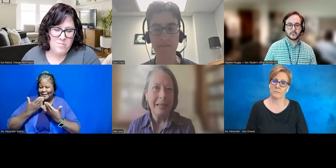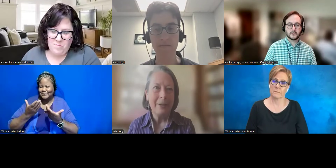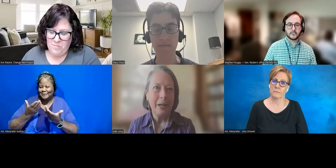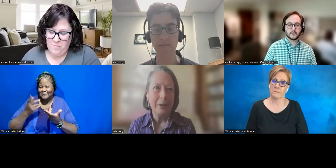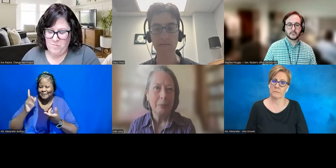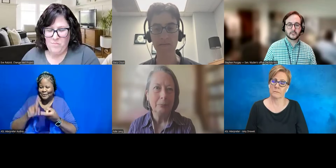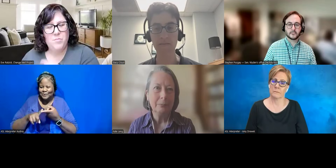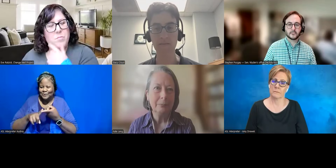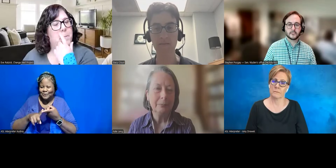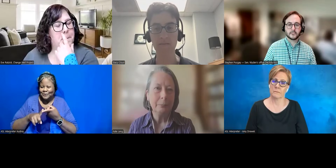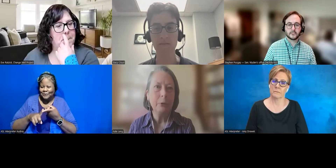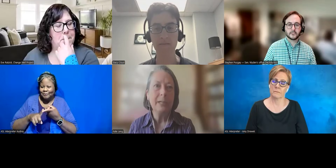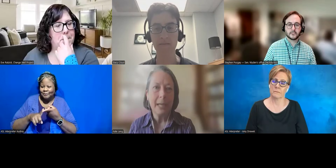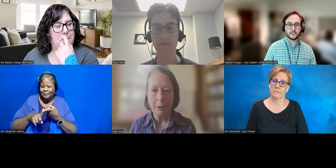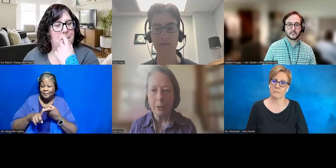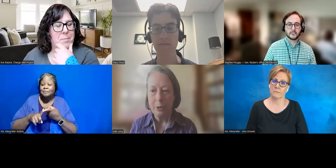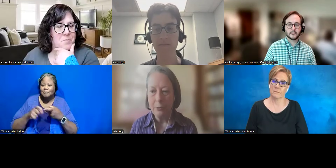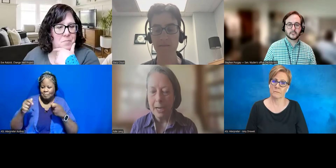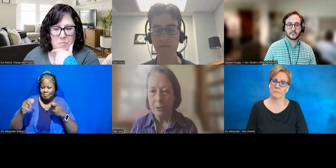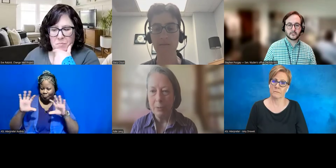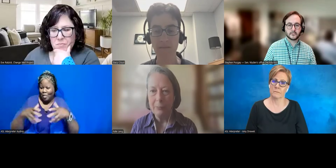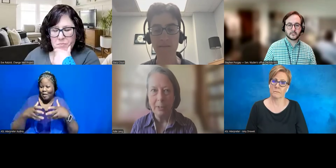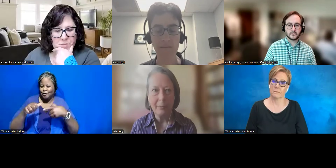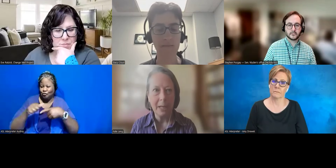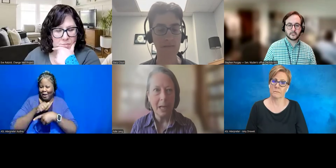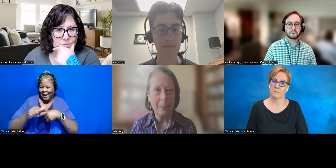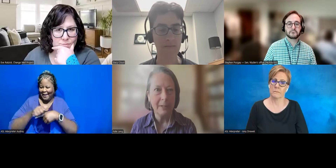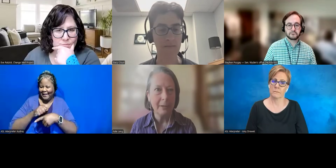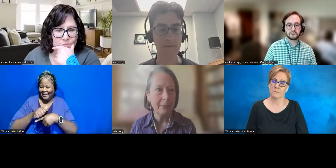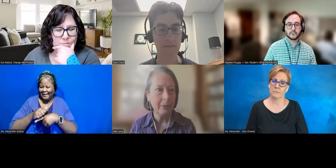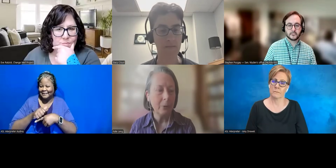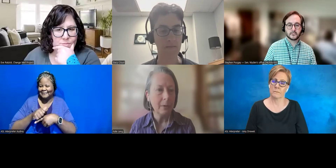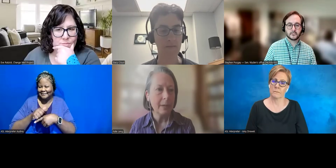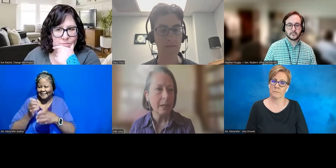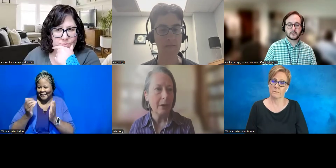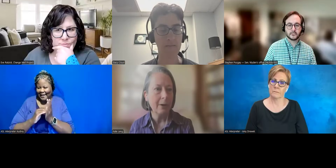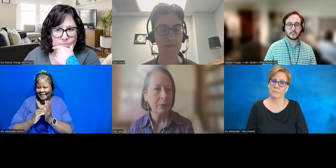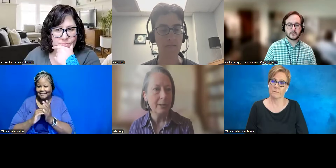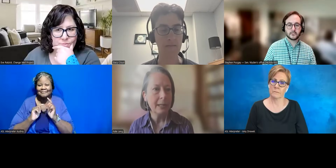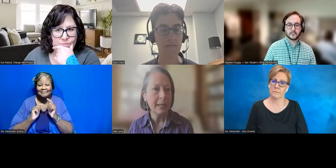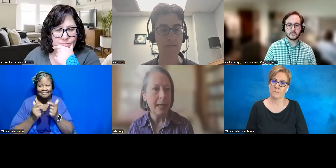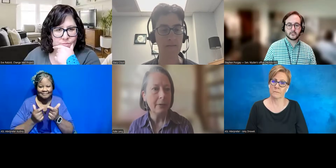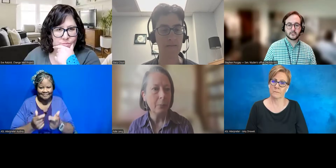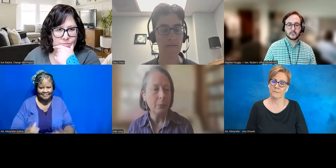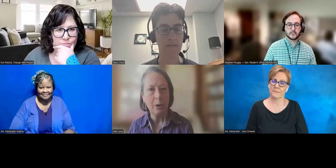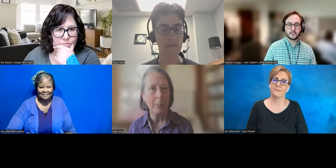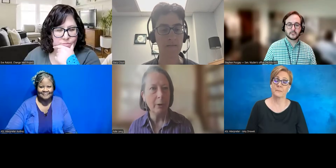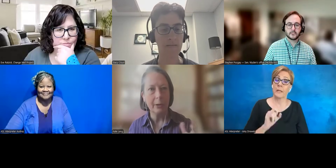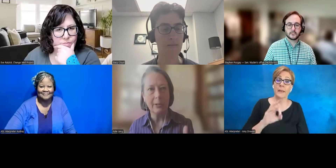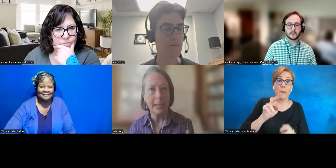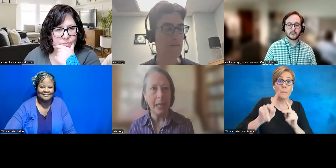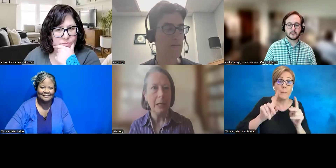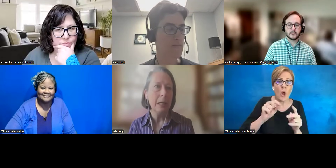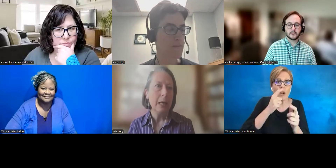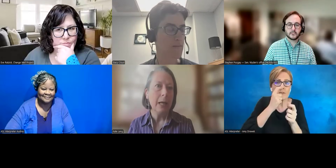to um, pull together a training on writs of mandamus if folks are interested in that at their program or